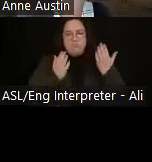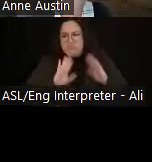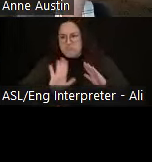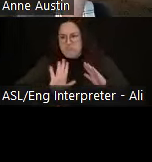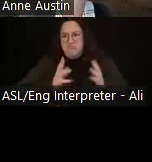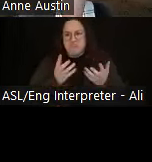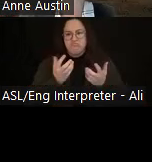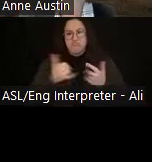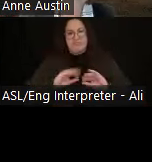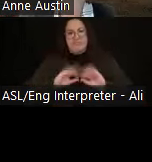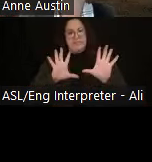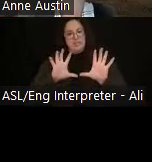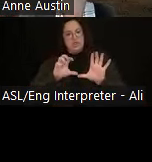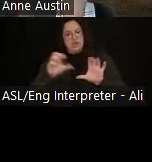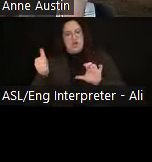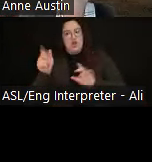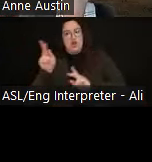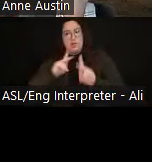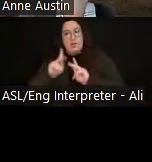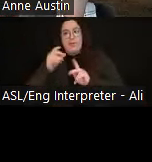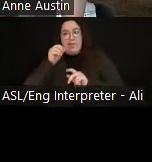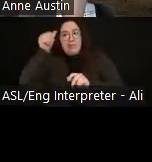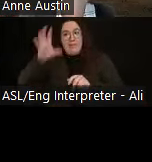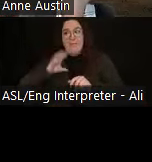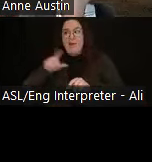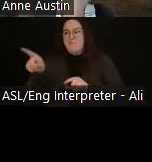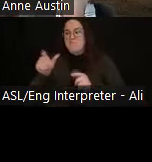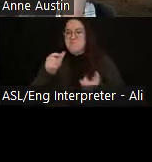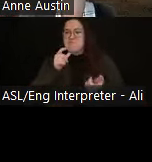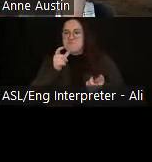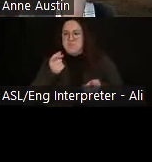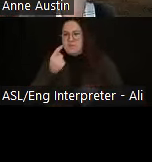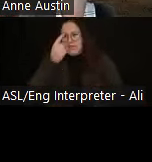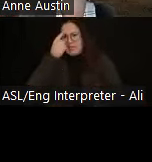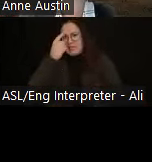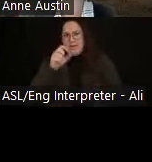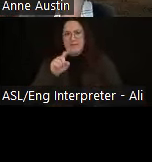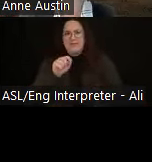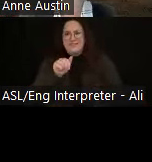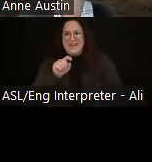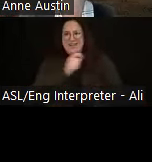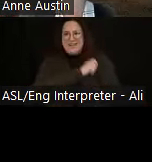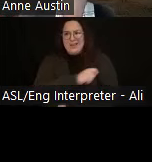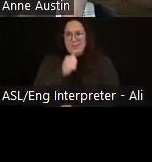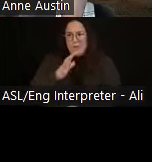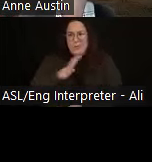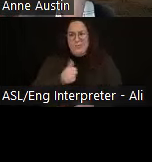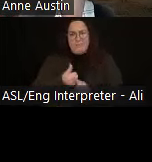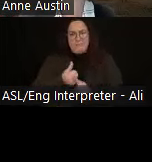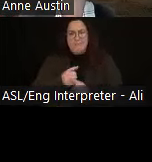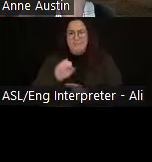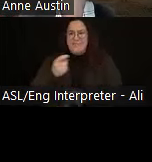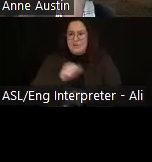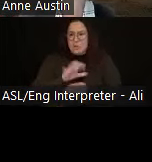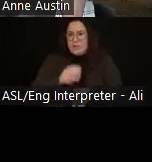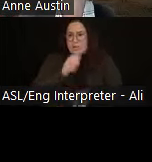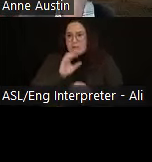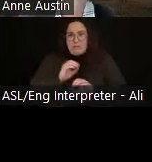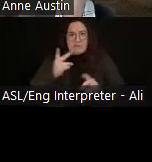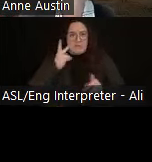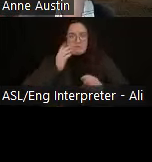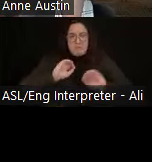that Keimer and others did not get the idea that tattooed women were sex workers from ancient Egyptian art, texts,